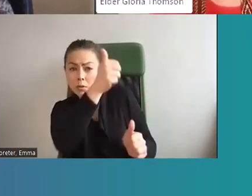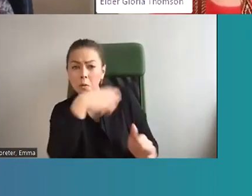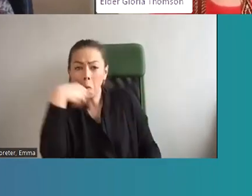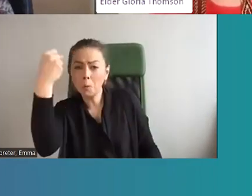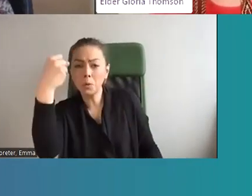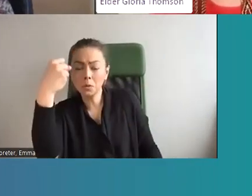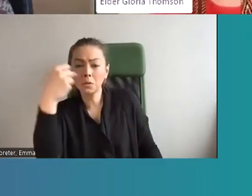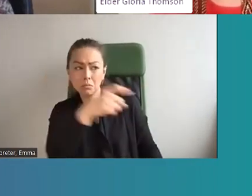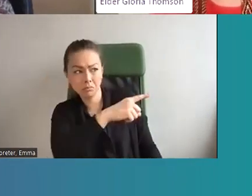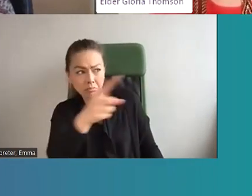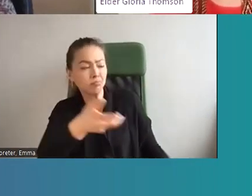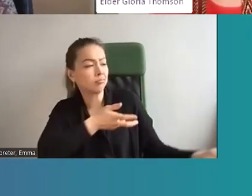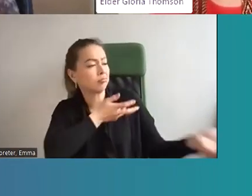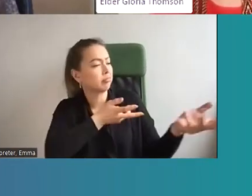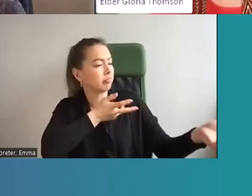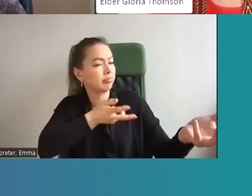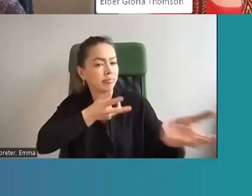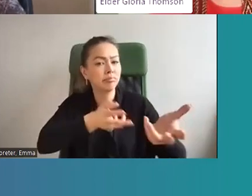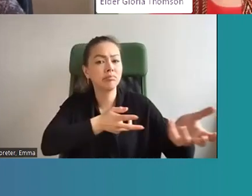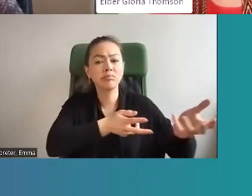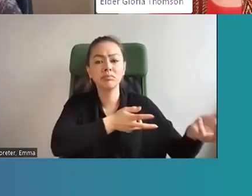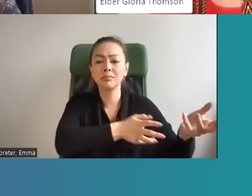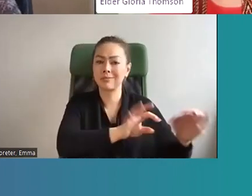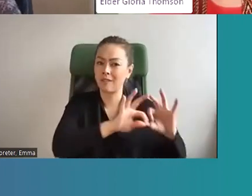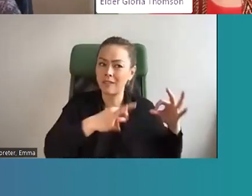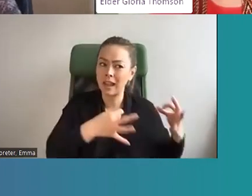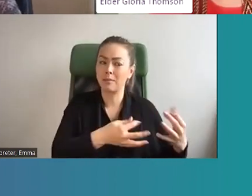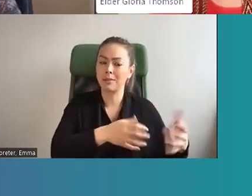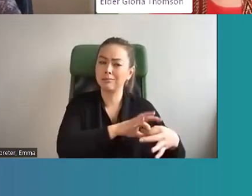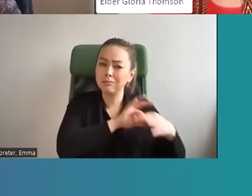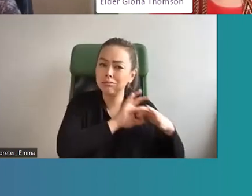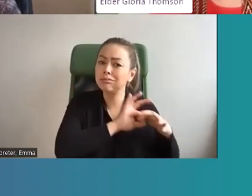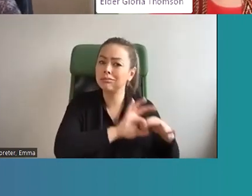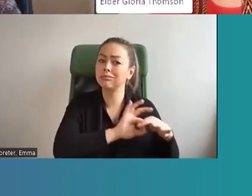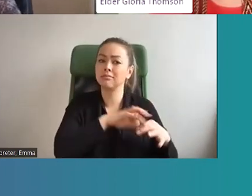Like, you know, I worked in a kitchen, at our longhouse,